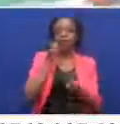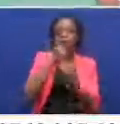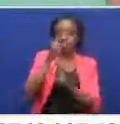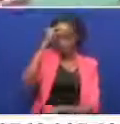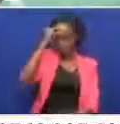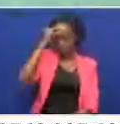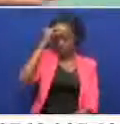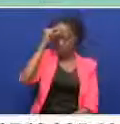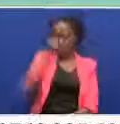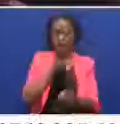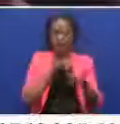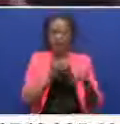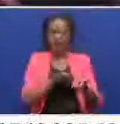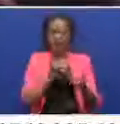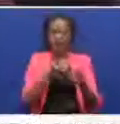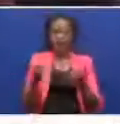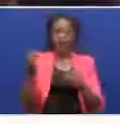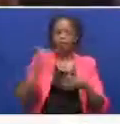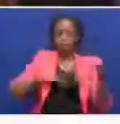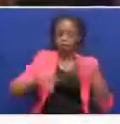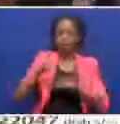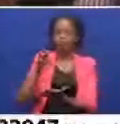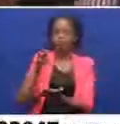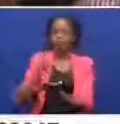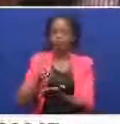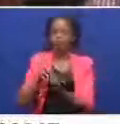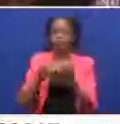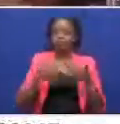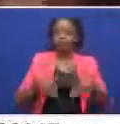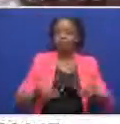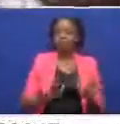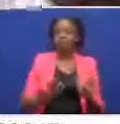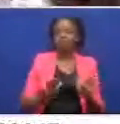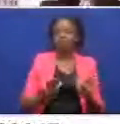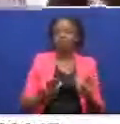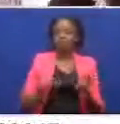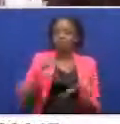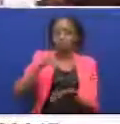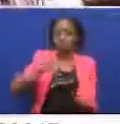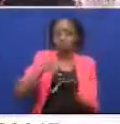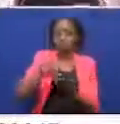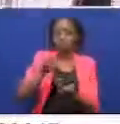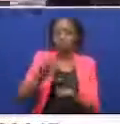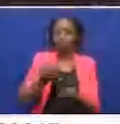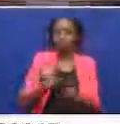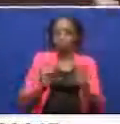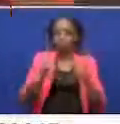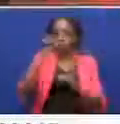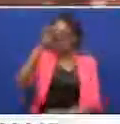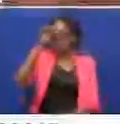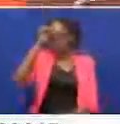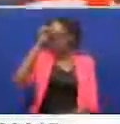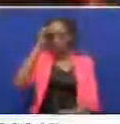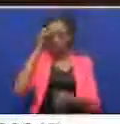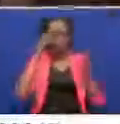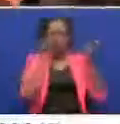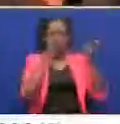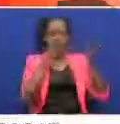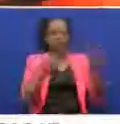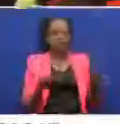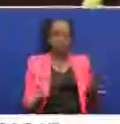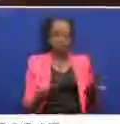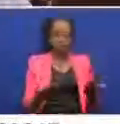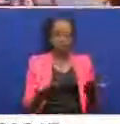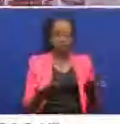government, accusing it of diverting corruption cases involving senior government officials by concentrating on what he refers